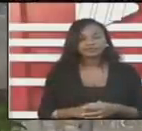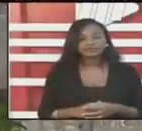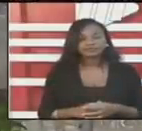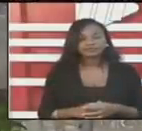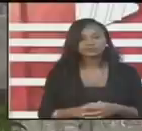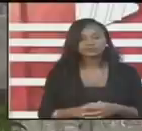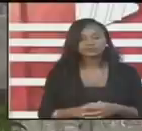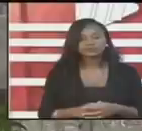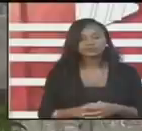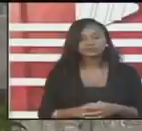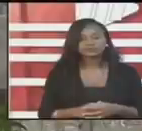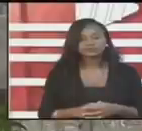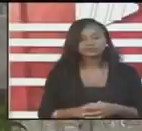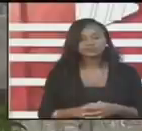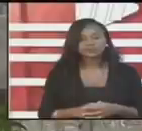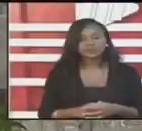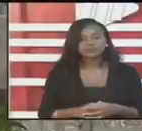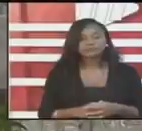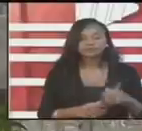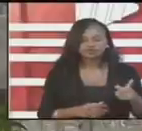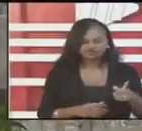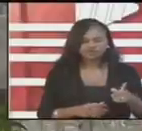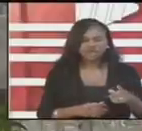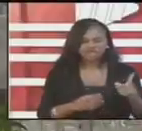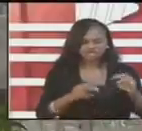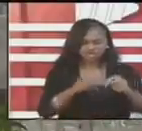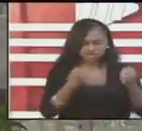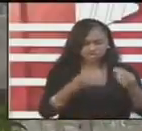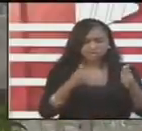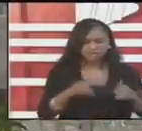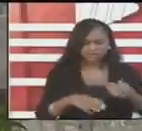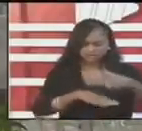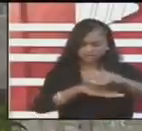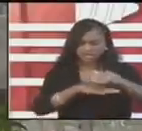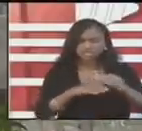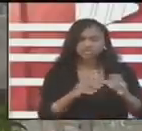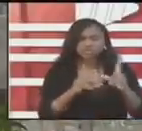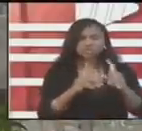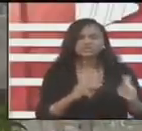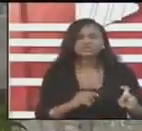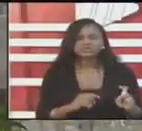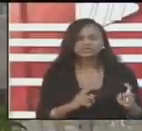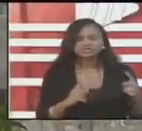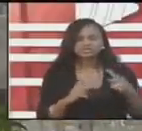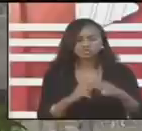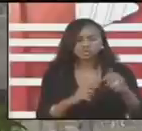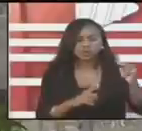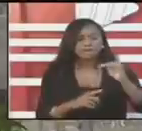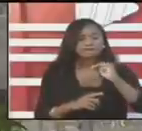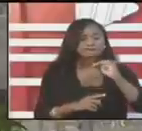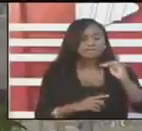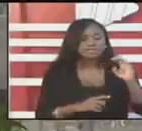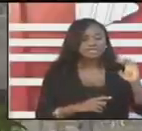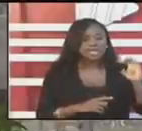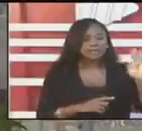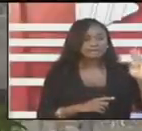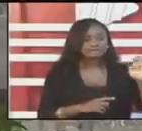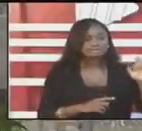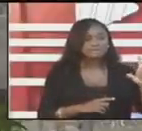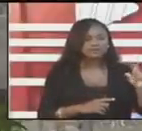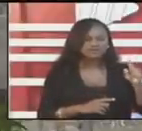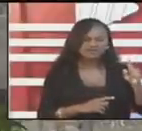Paula, I think is her name? Yes. She sent her question. Oh, lovely. And this is from Ms. Campbell. Do you have any extra tips for